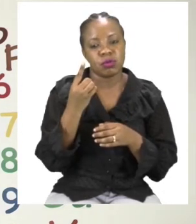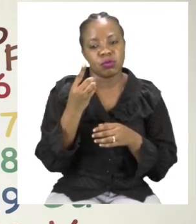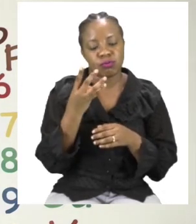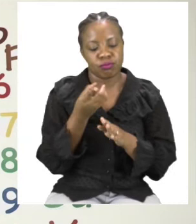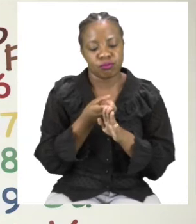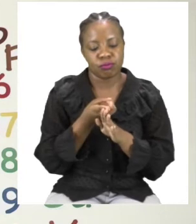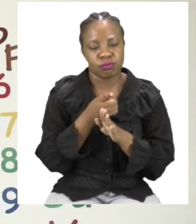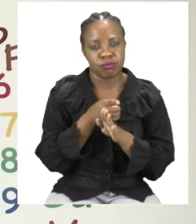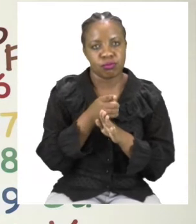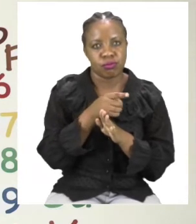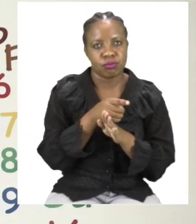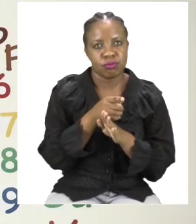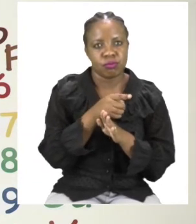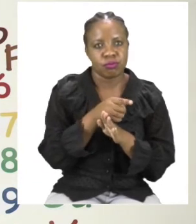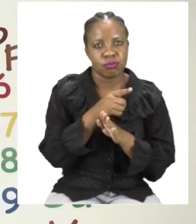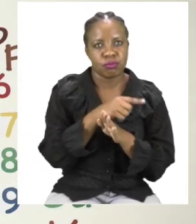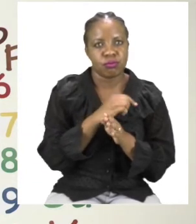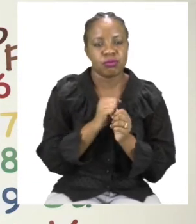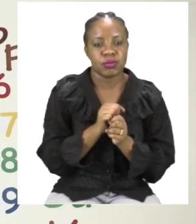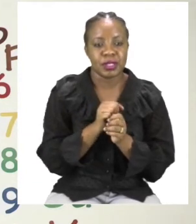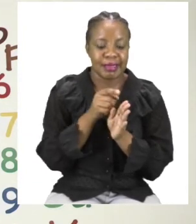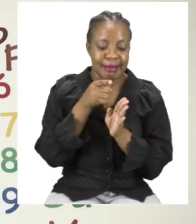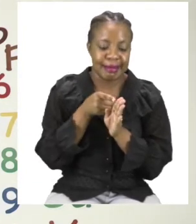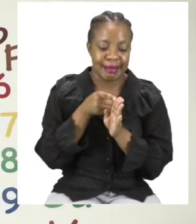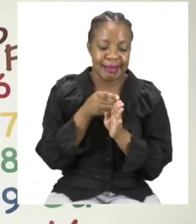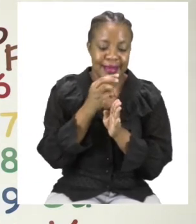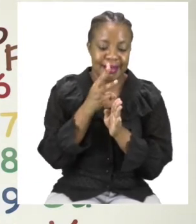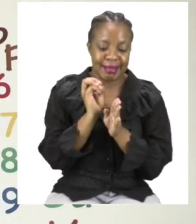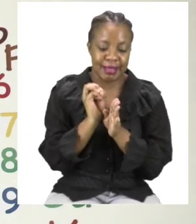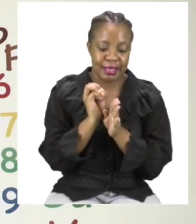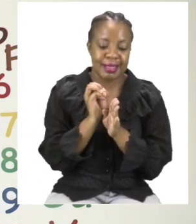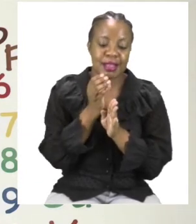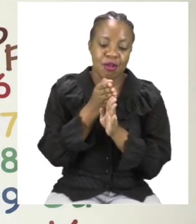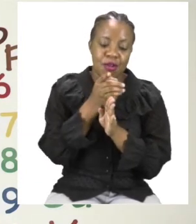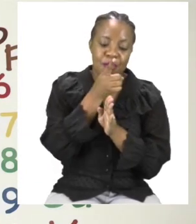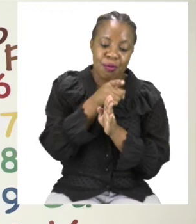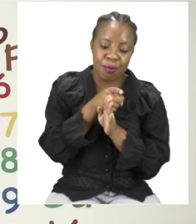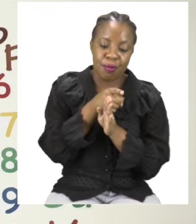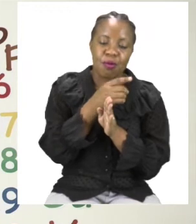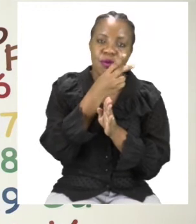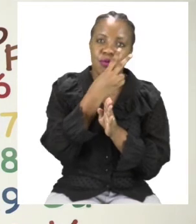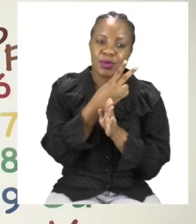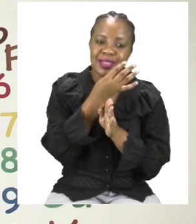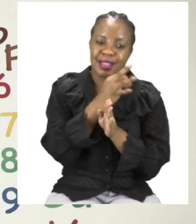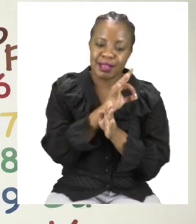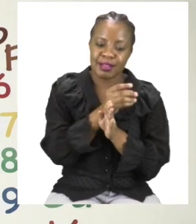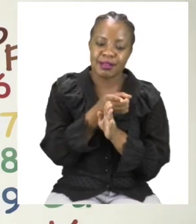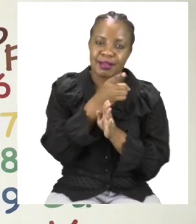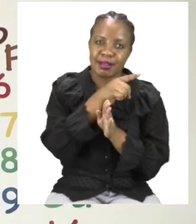that is in front of 30 is 29. So let's start.